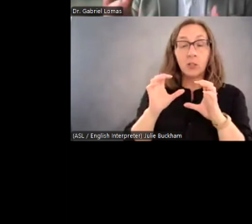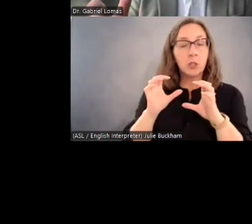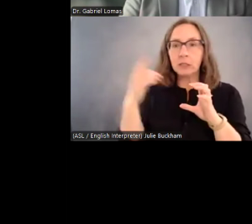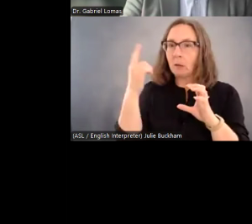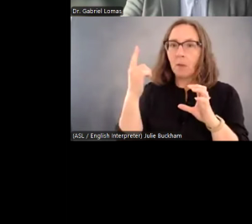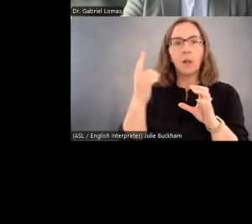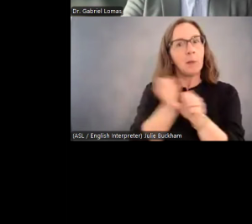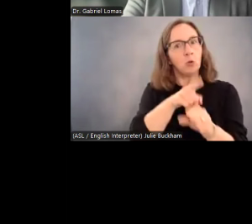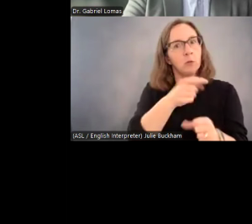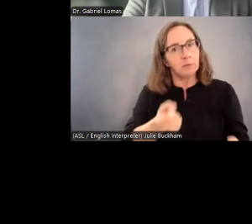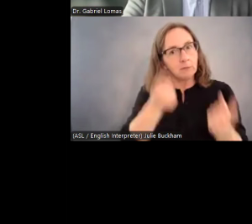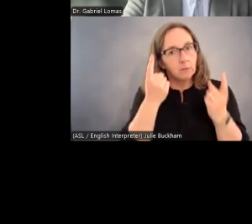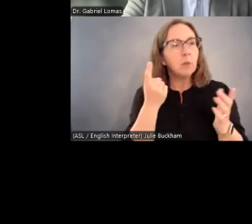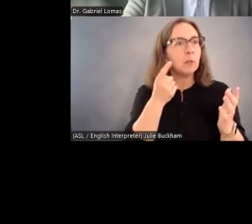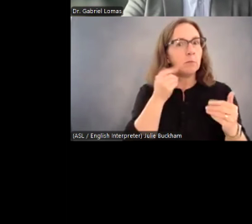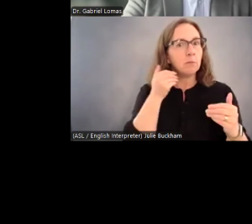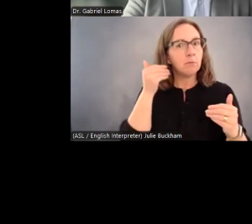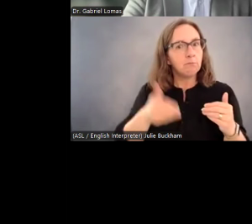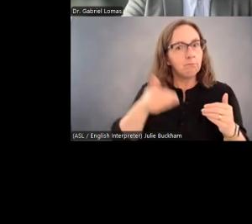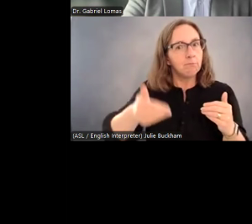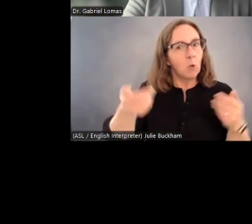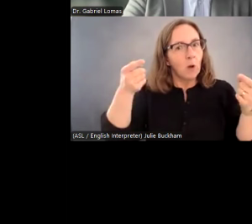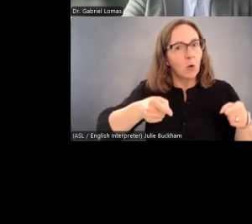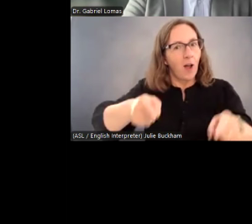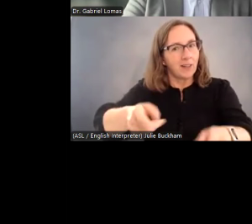making sure that they understand what's going on.